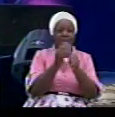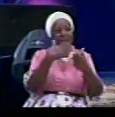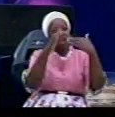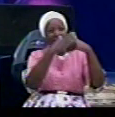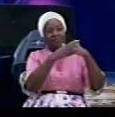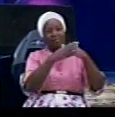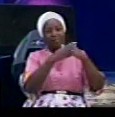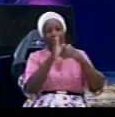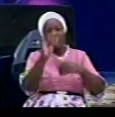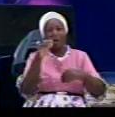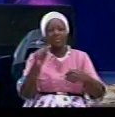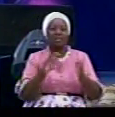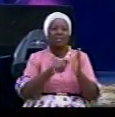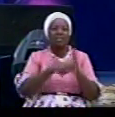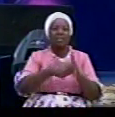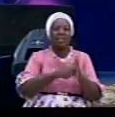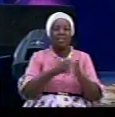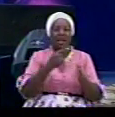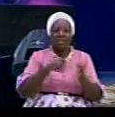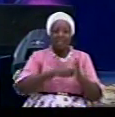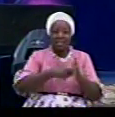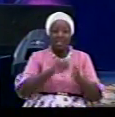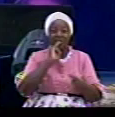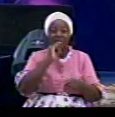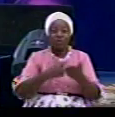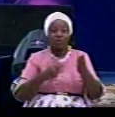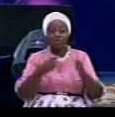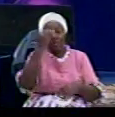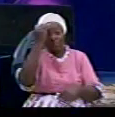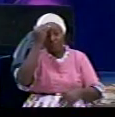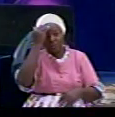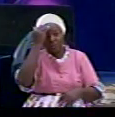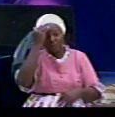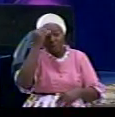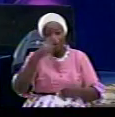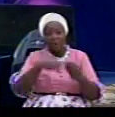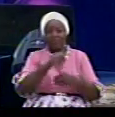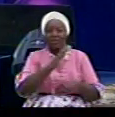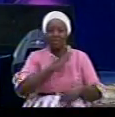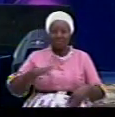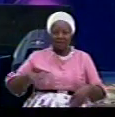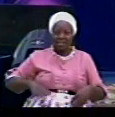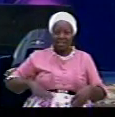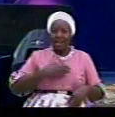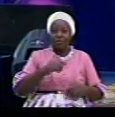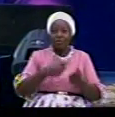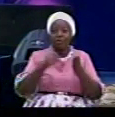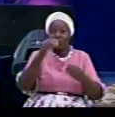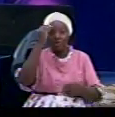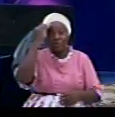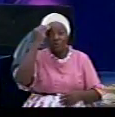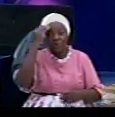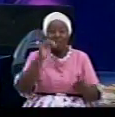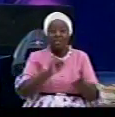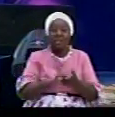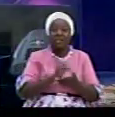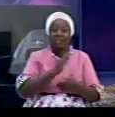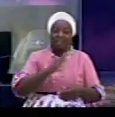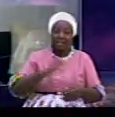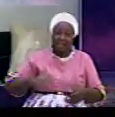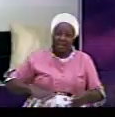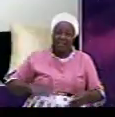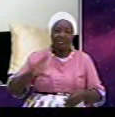the key is what you know about Christ and what you know that Christ will